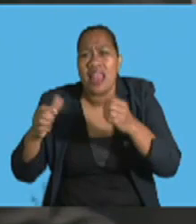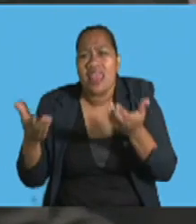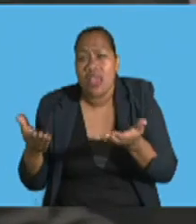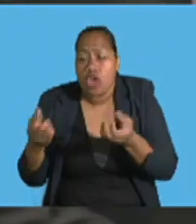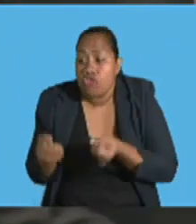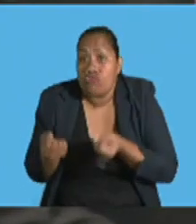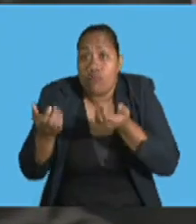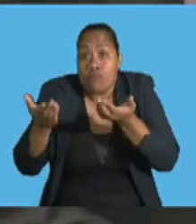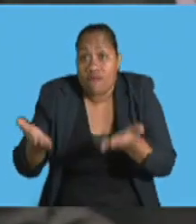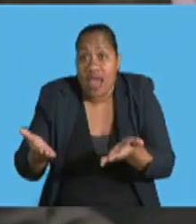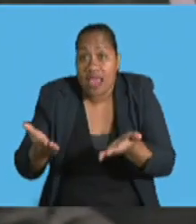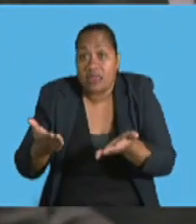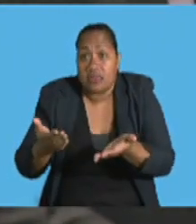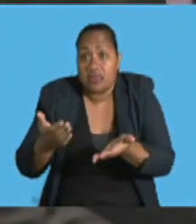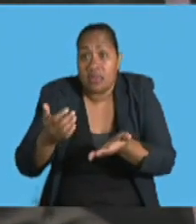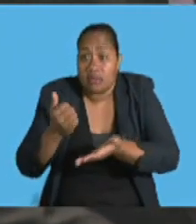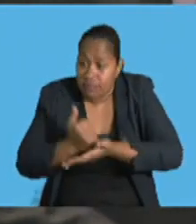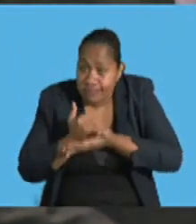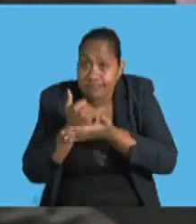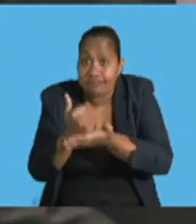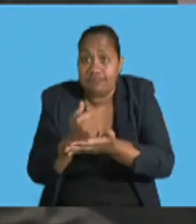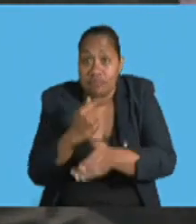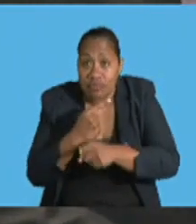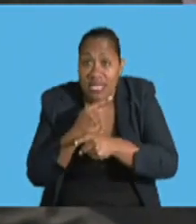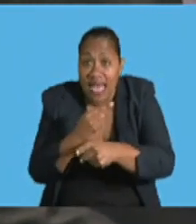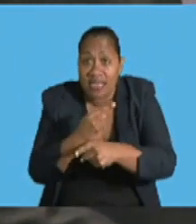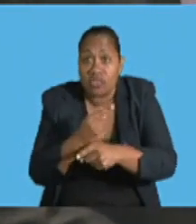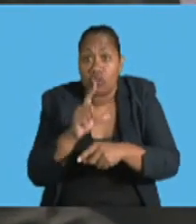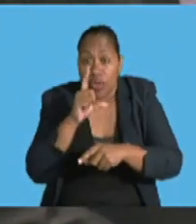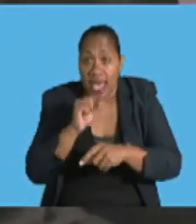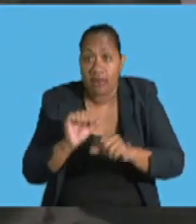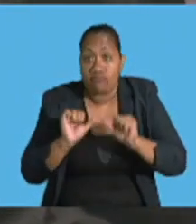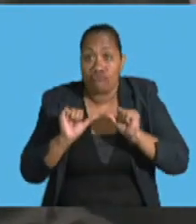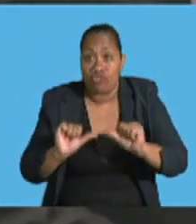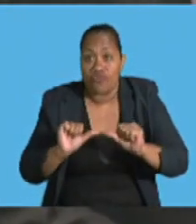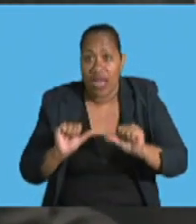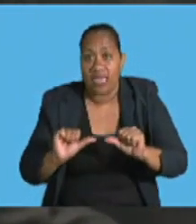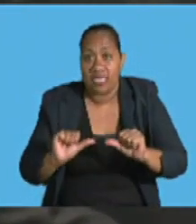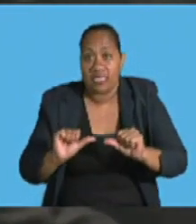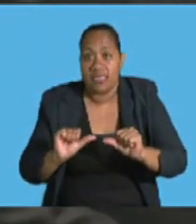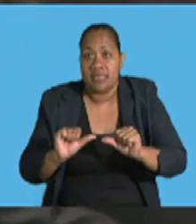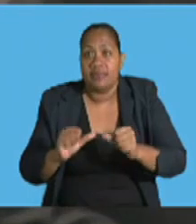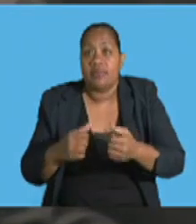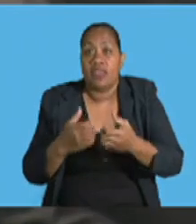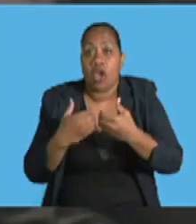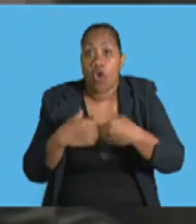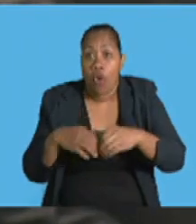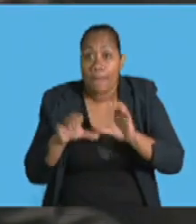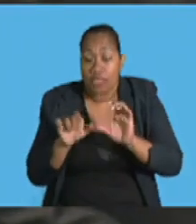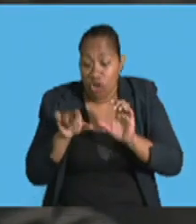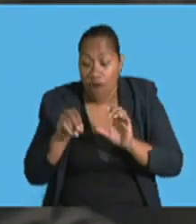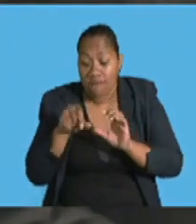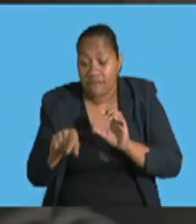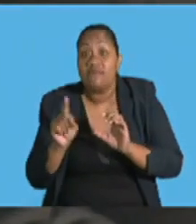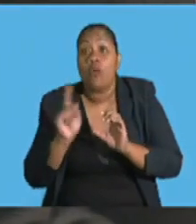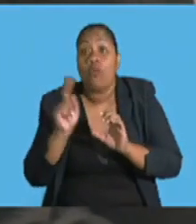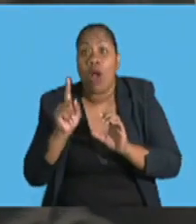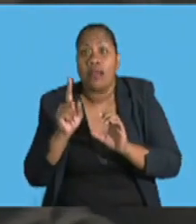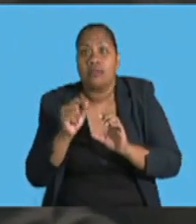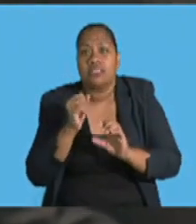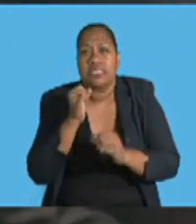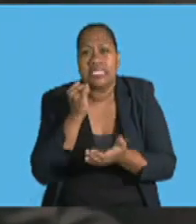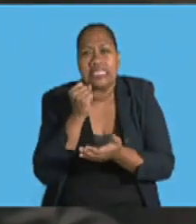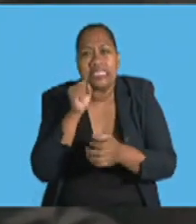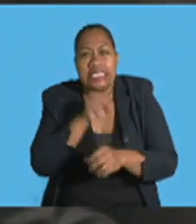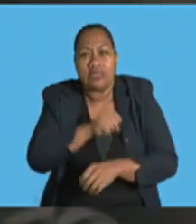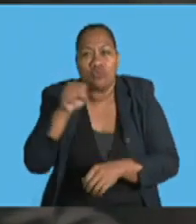the necessary support and guidance to prevent the commission of these serious crimes. We need to focus on the family,